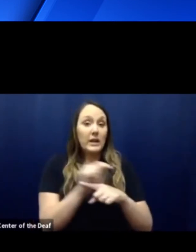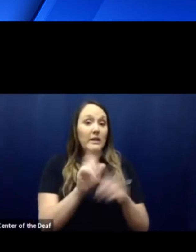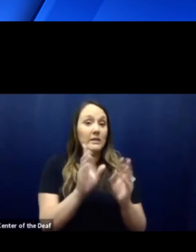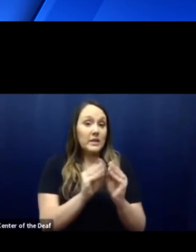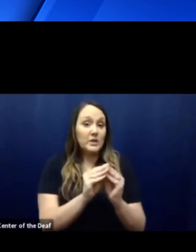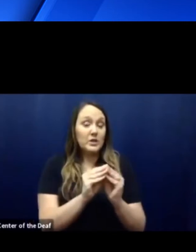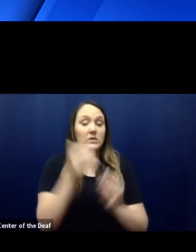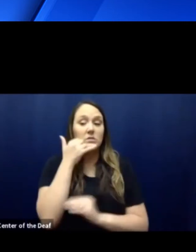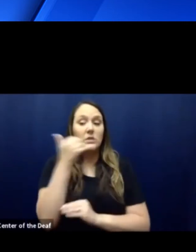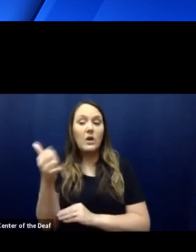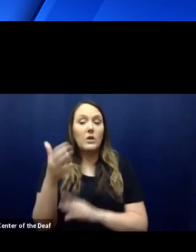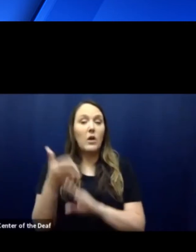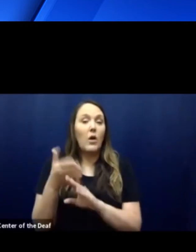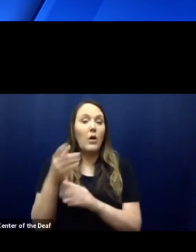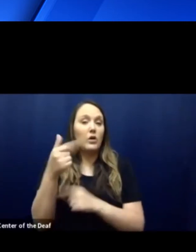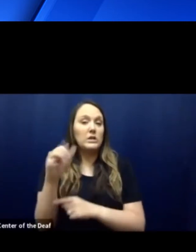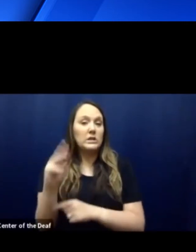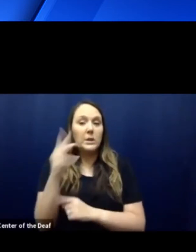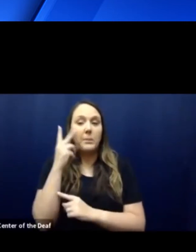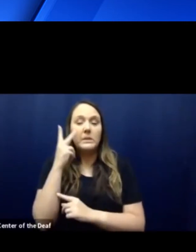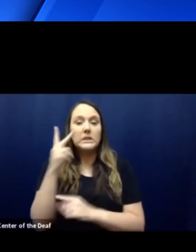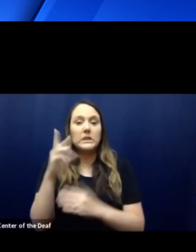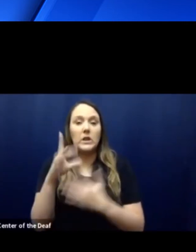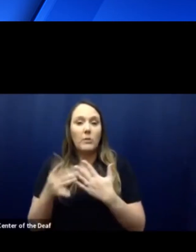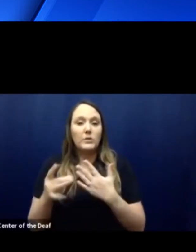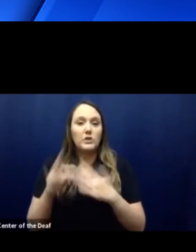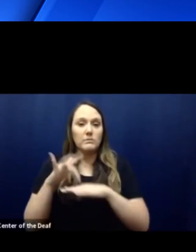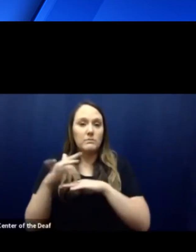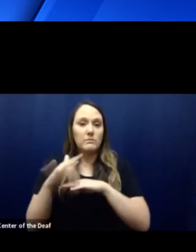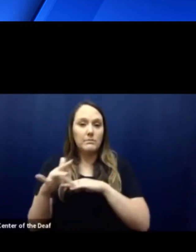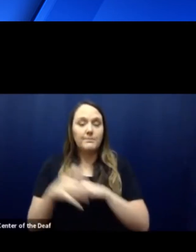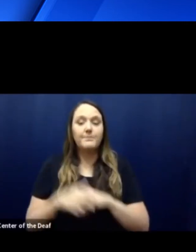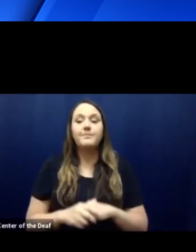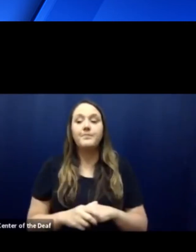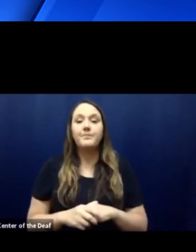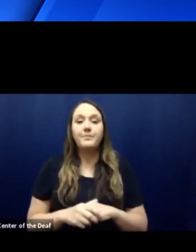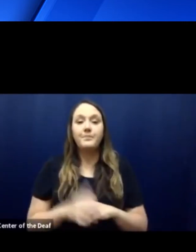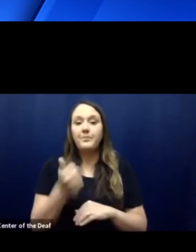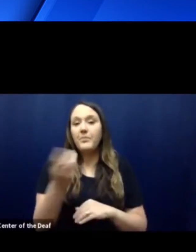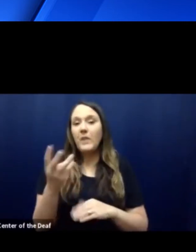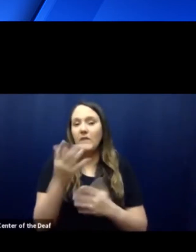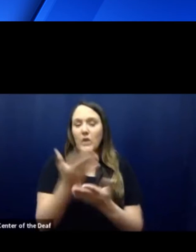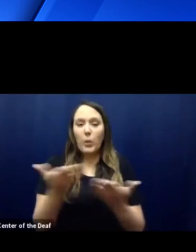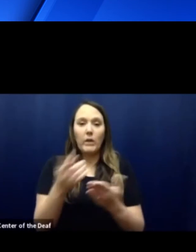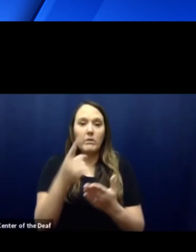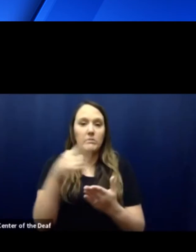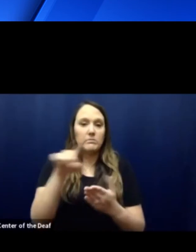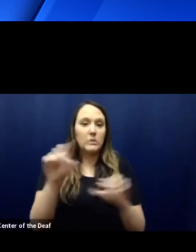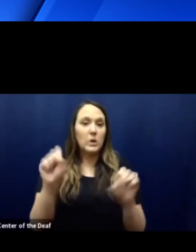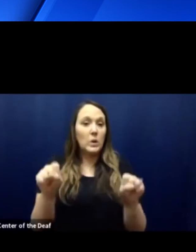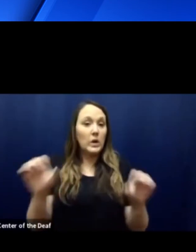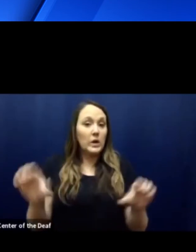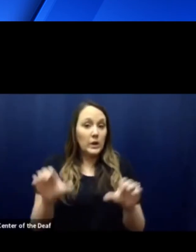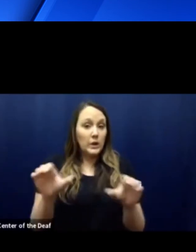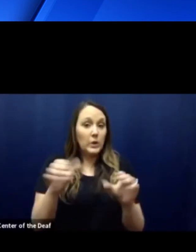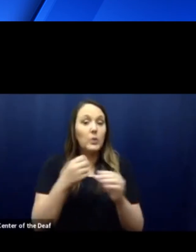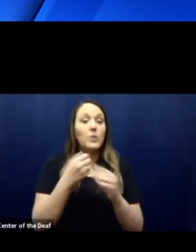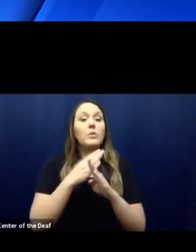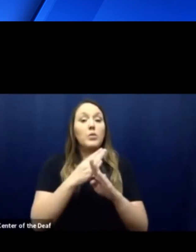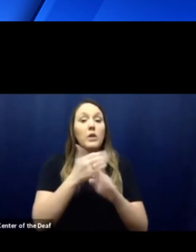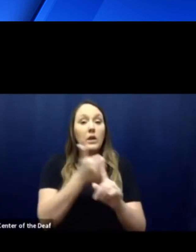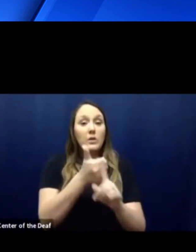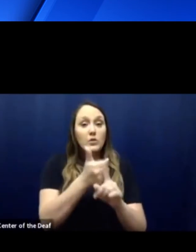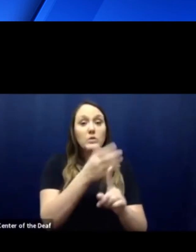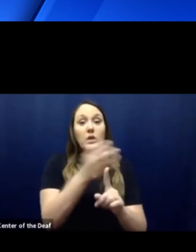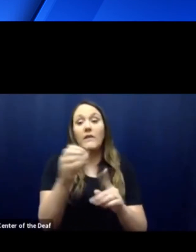to see what options they are providing. Those are just a few steps that you can take to keep you and the folks around